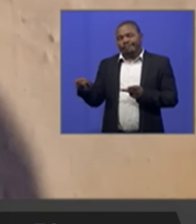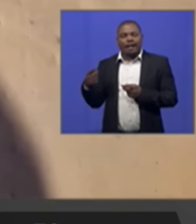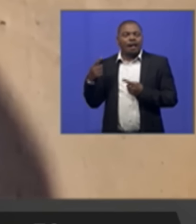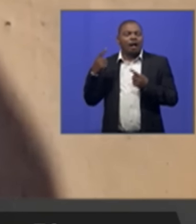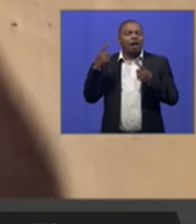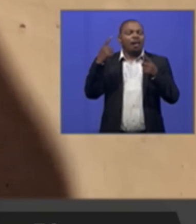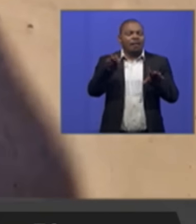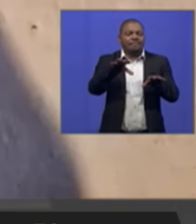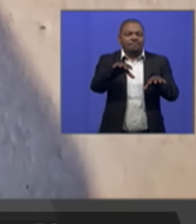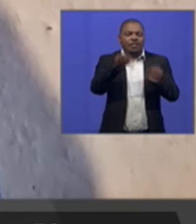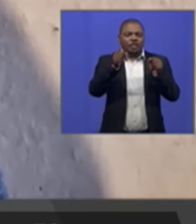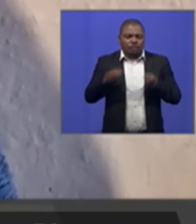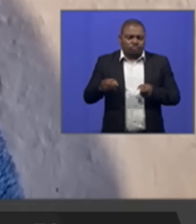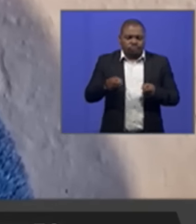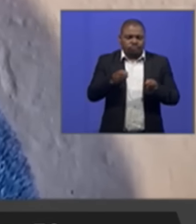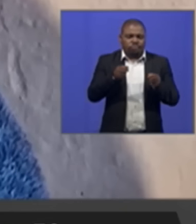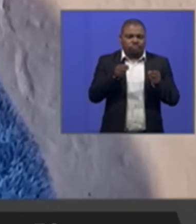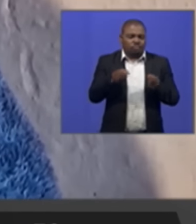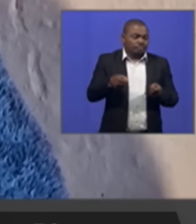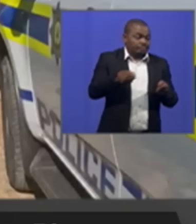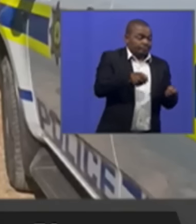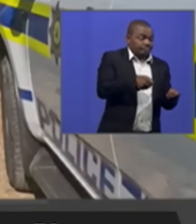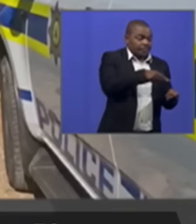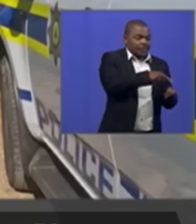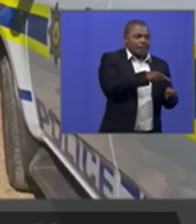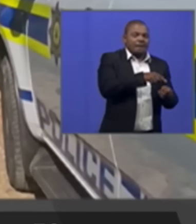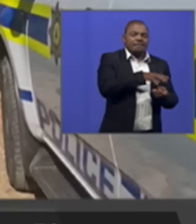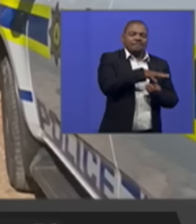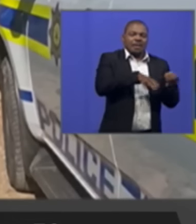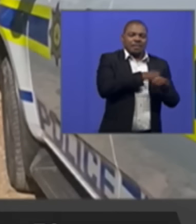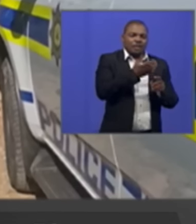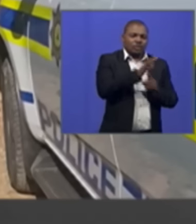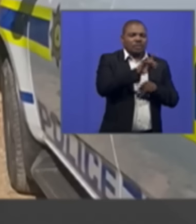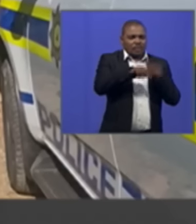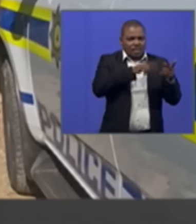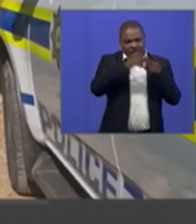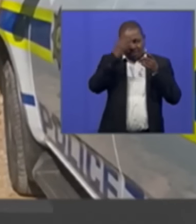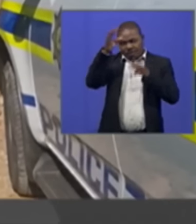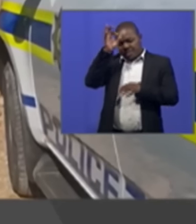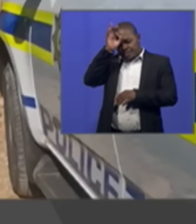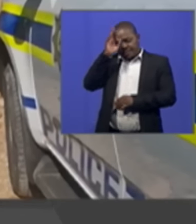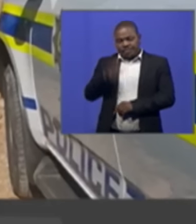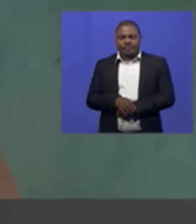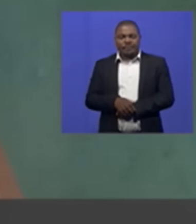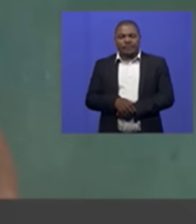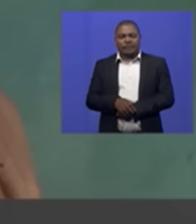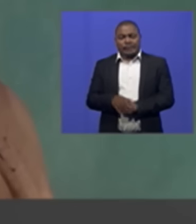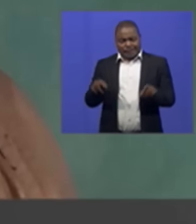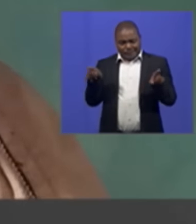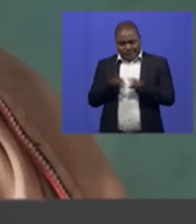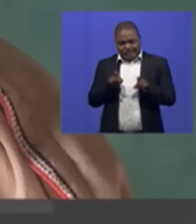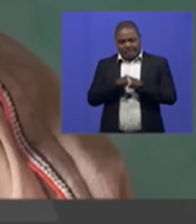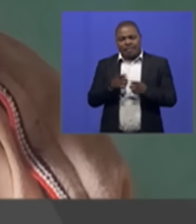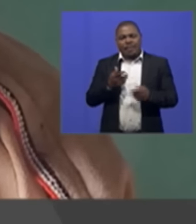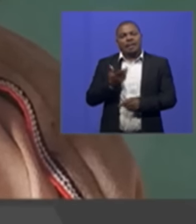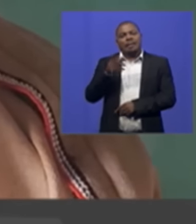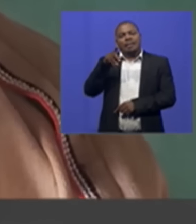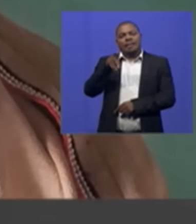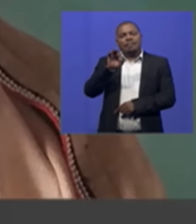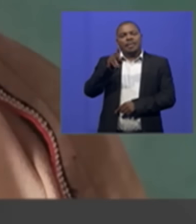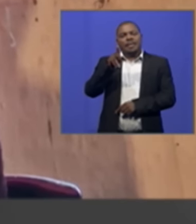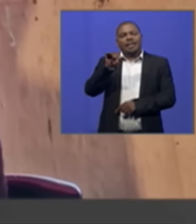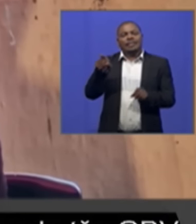in a wheelbarrow before the police were informed. Go sa le bjale, mosadi yo mongwe o ile a bolawa ka sehlogo ka piki ka ntlenyana